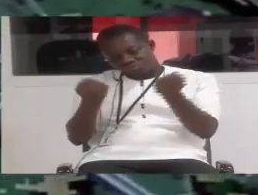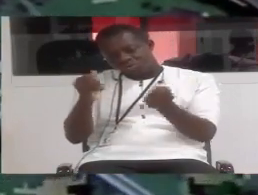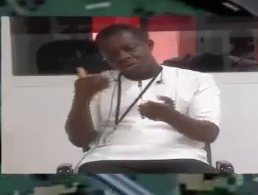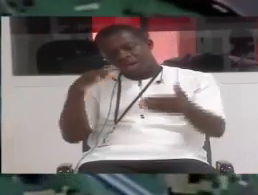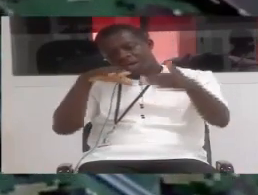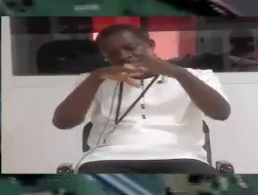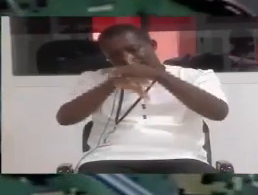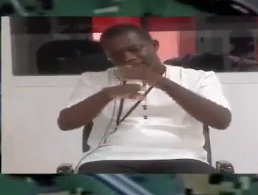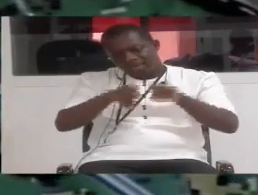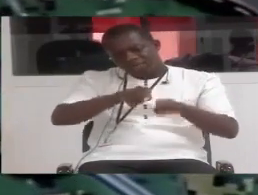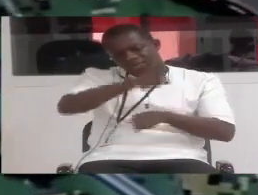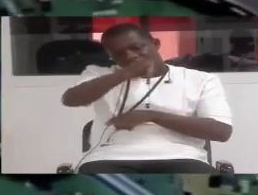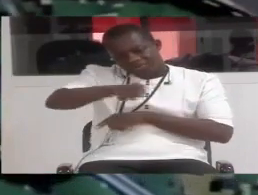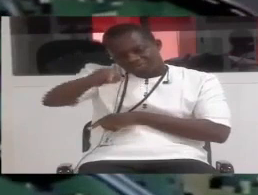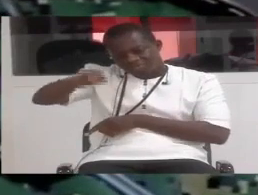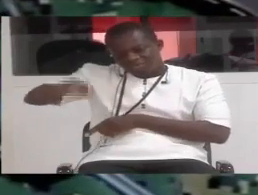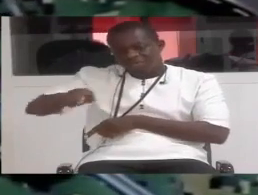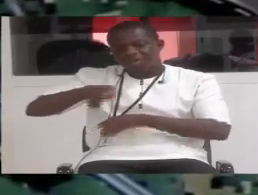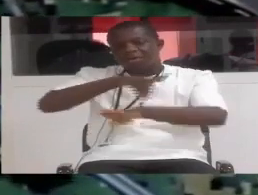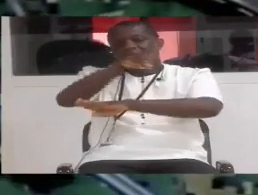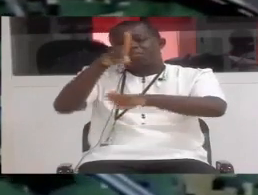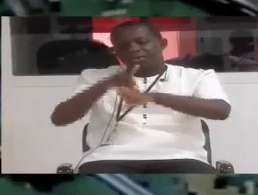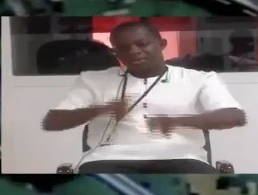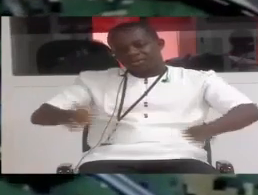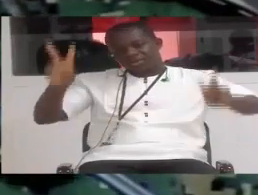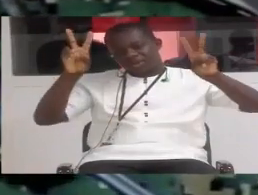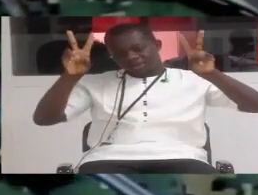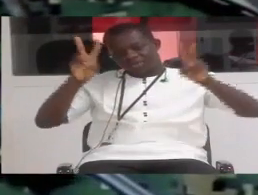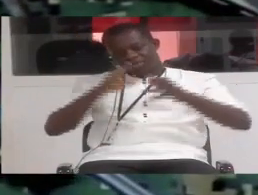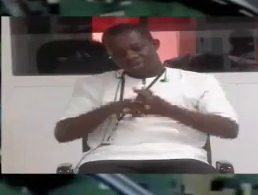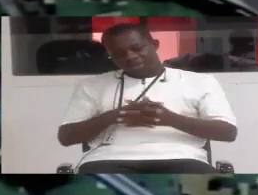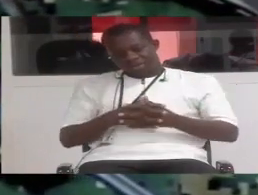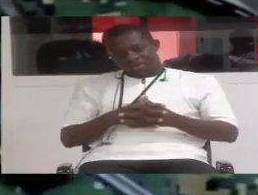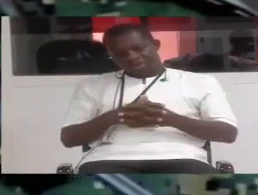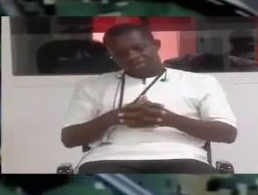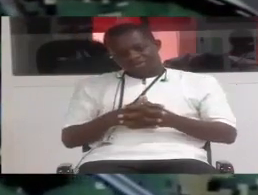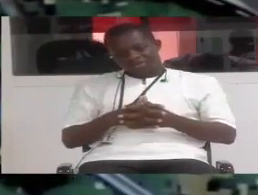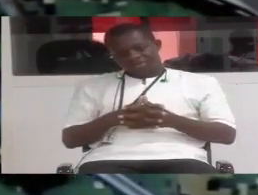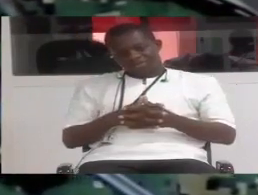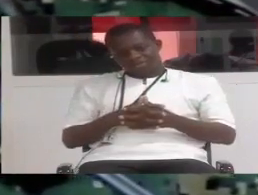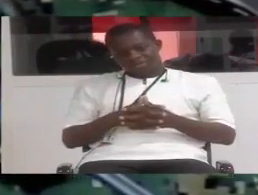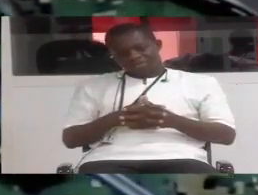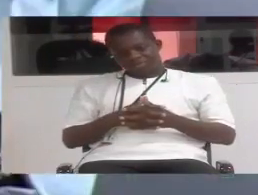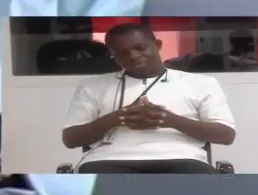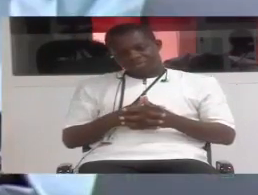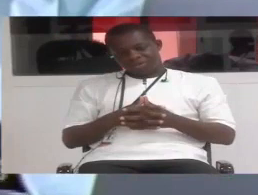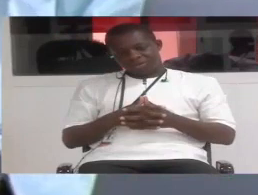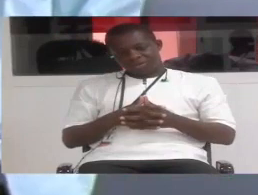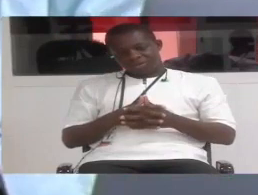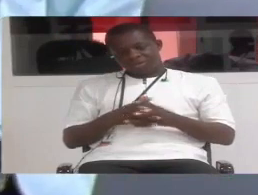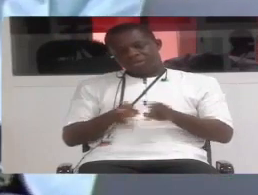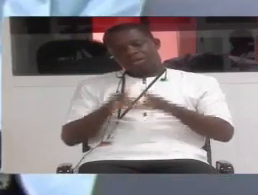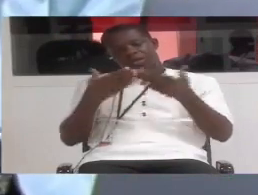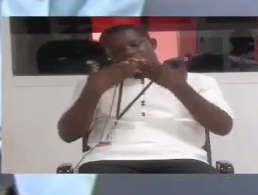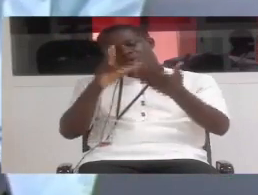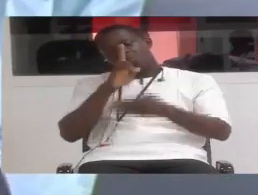garden yaya jammeh bi after that we put them into the vehicle and we drove towards yaya jammeh's garden tell us who